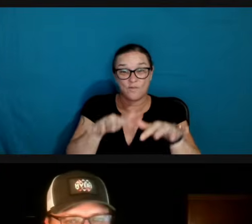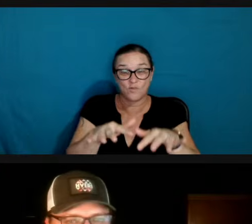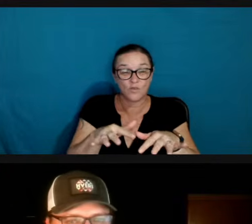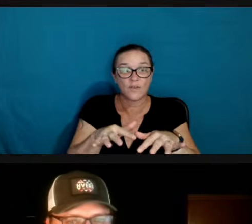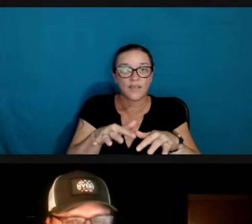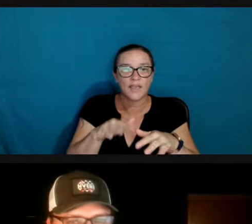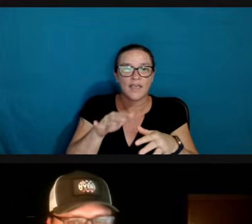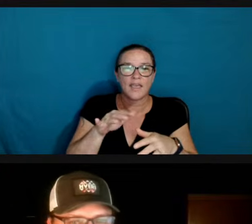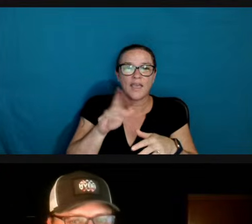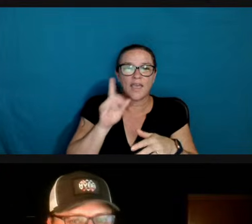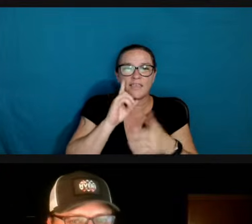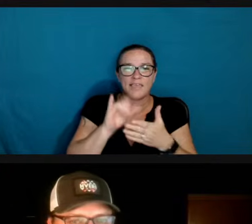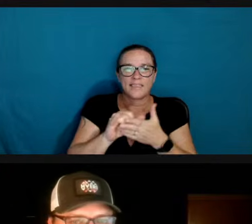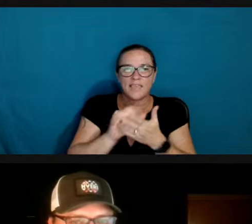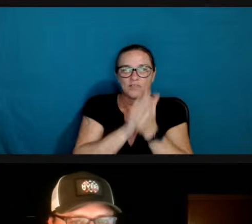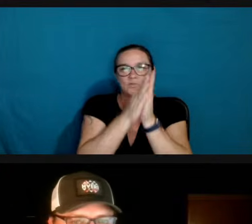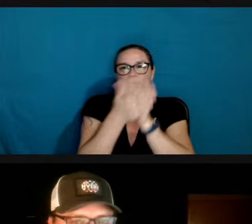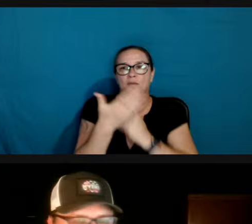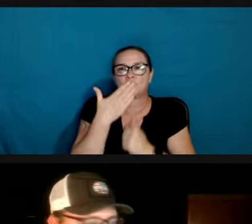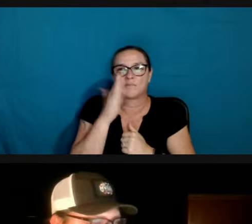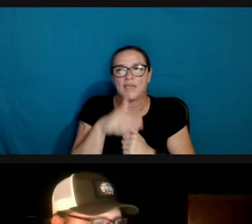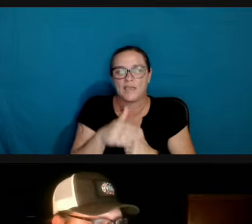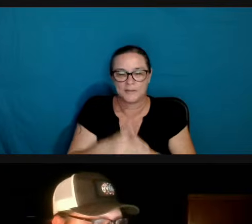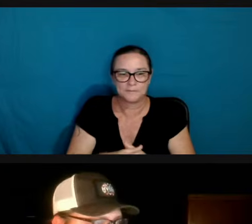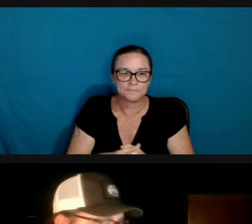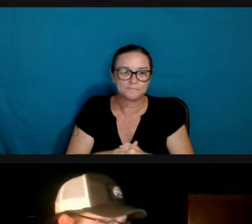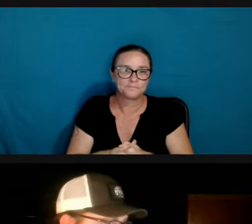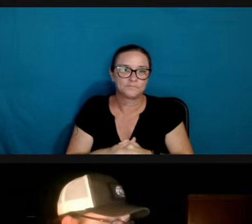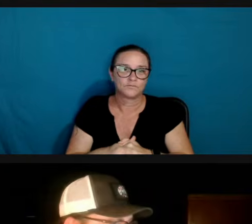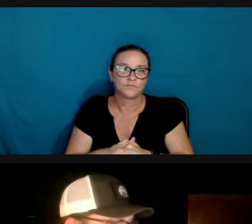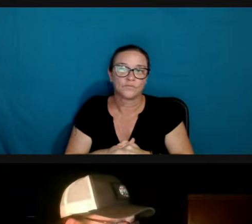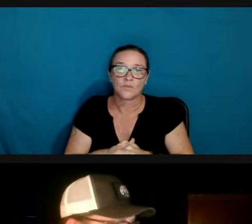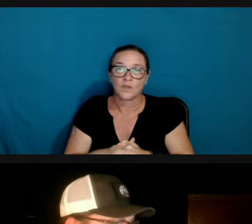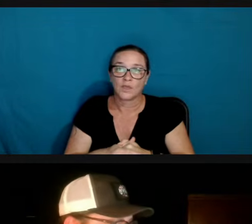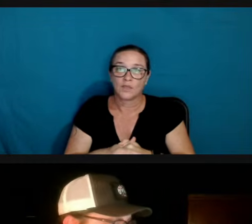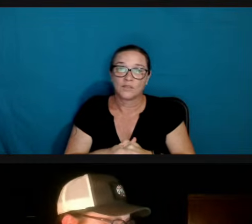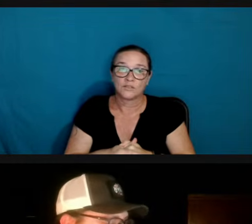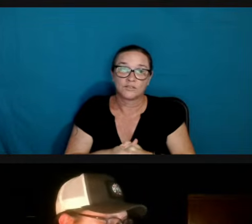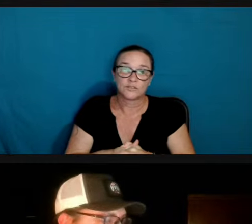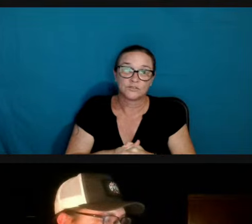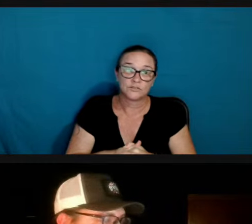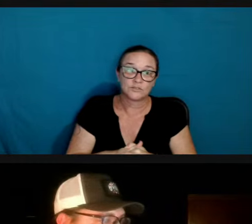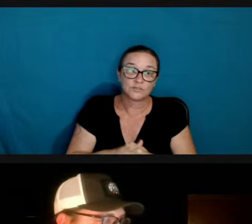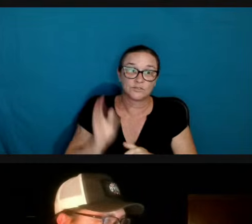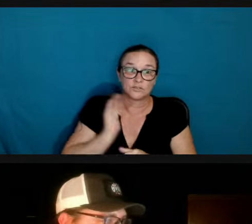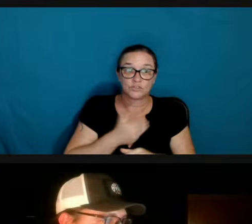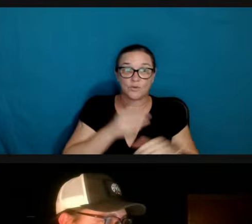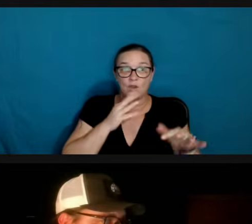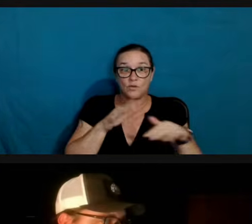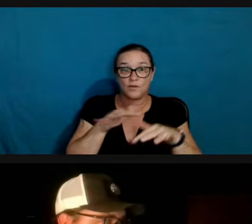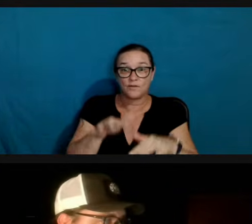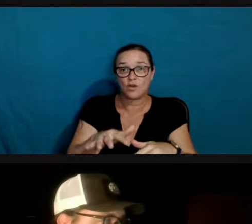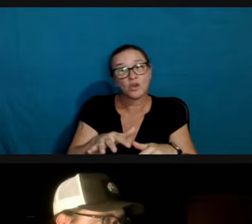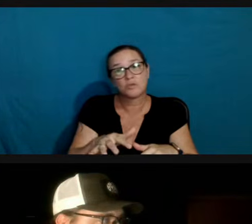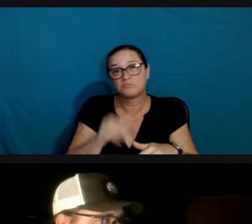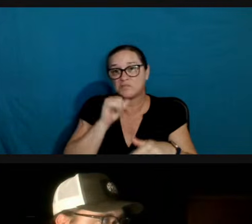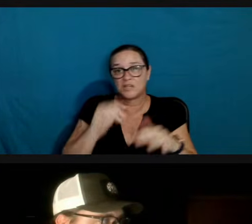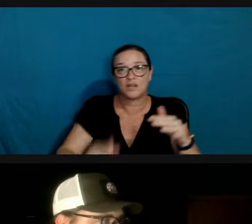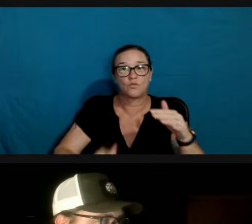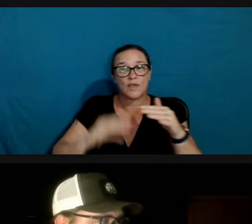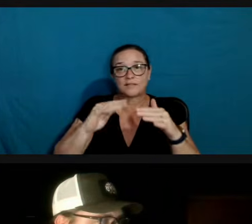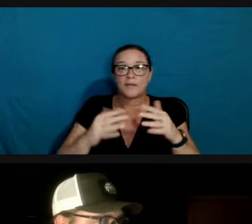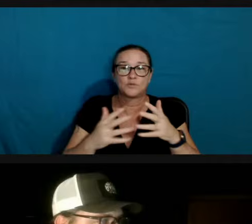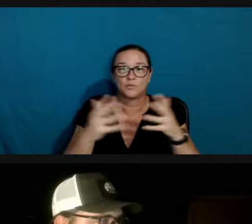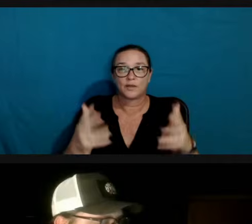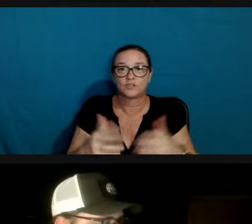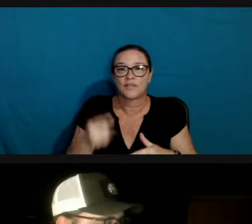it's bad. So really that river, it didn't come, our river, Wailuku, didn't come up as much. And here's a picture